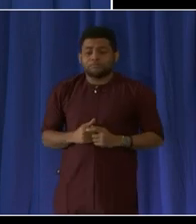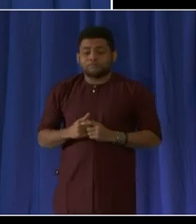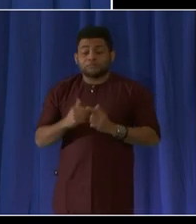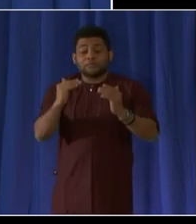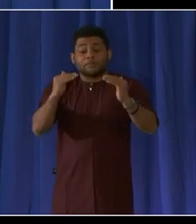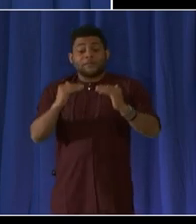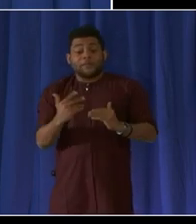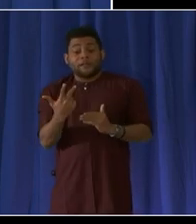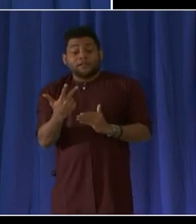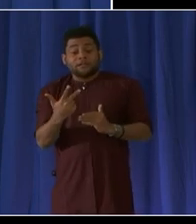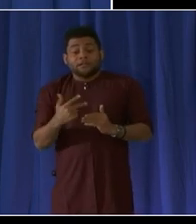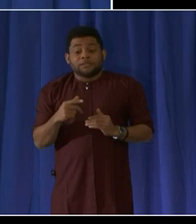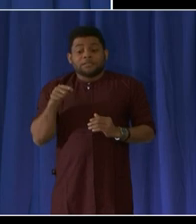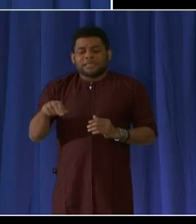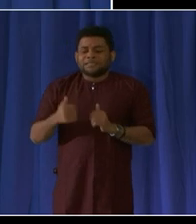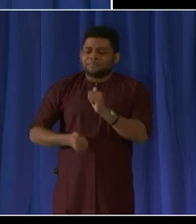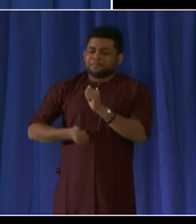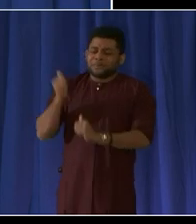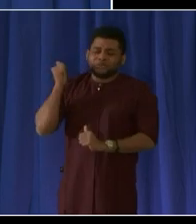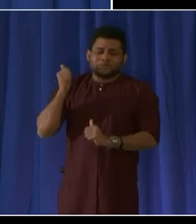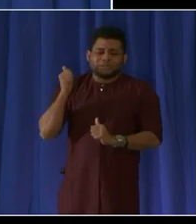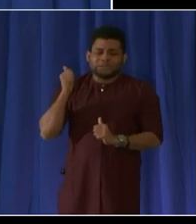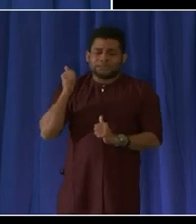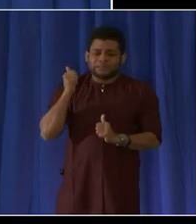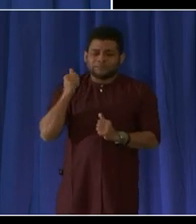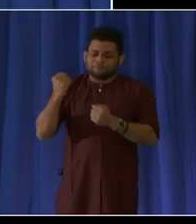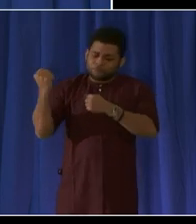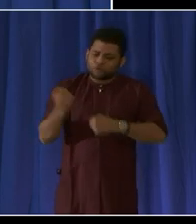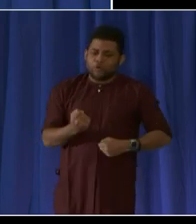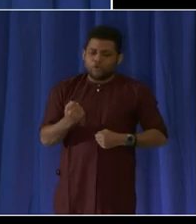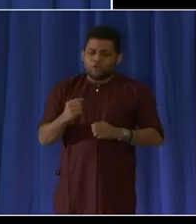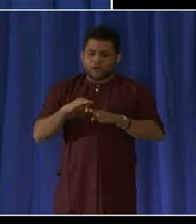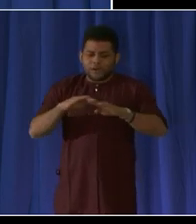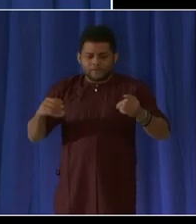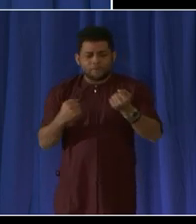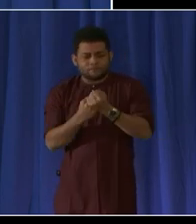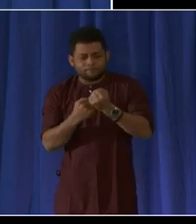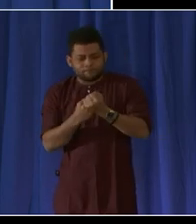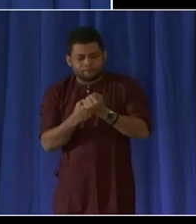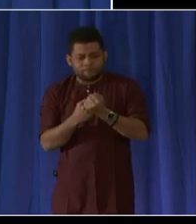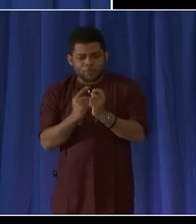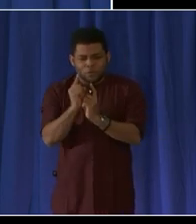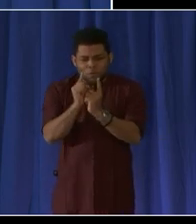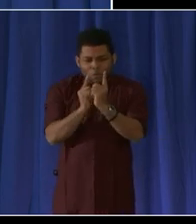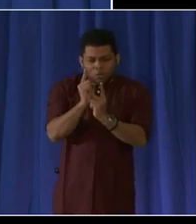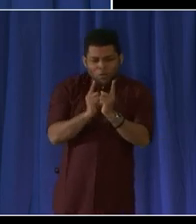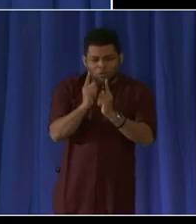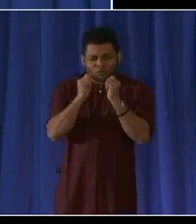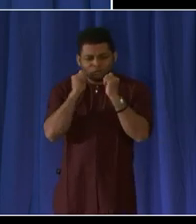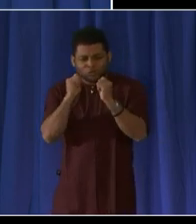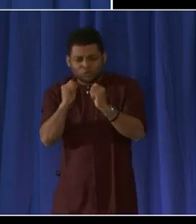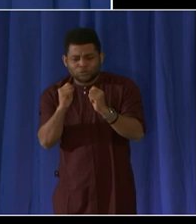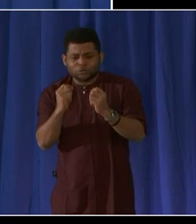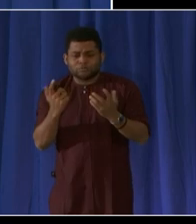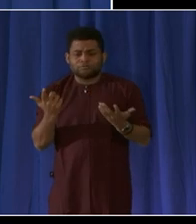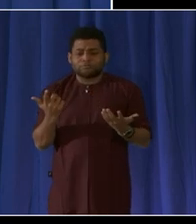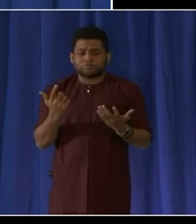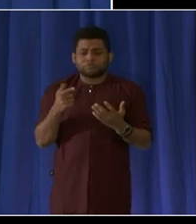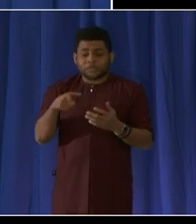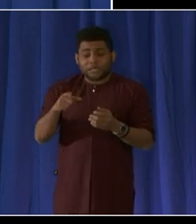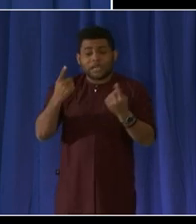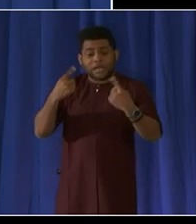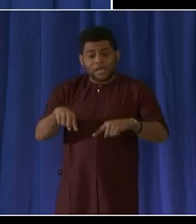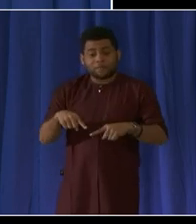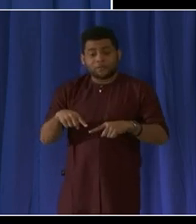our most intensive level of support, which includes a very small group, one-to-one tutoring at times. And again, this